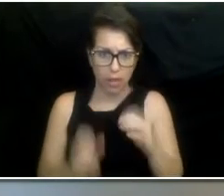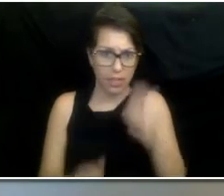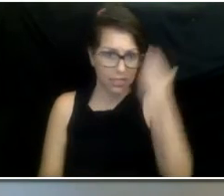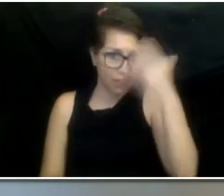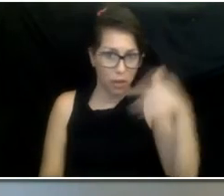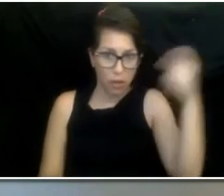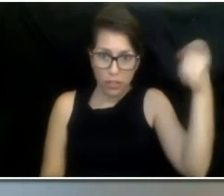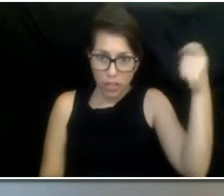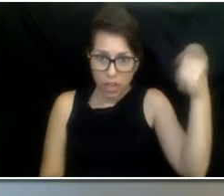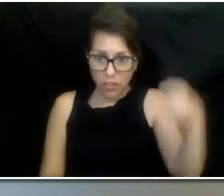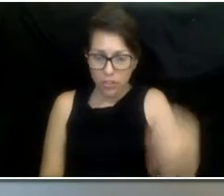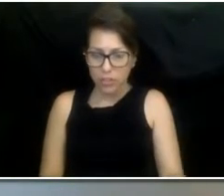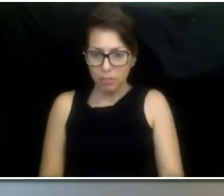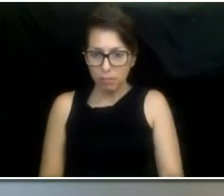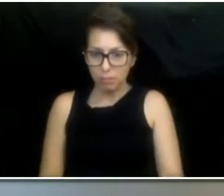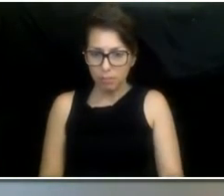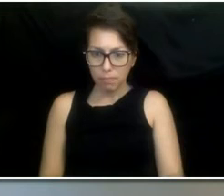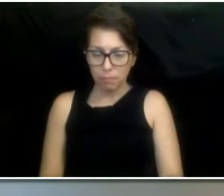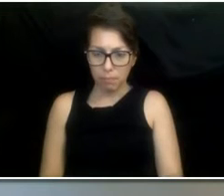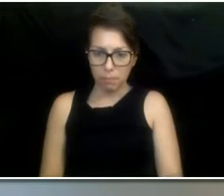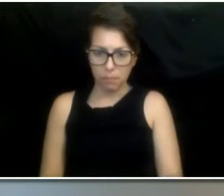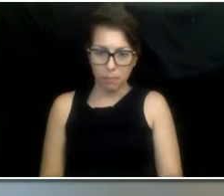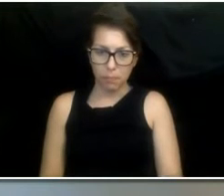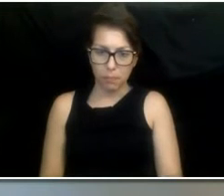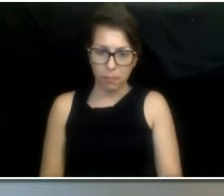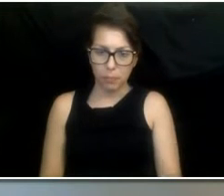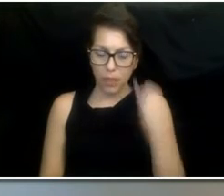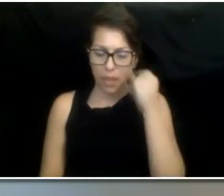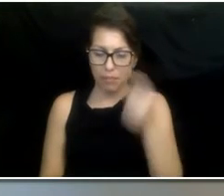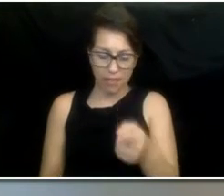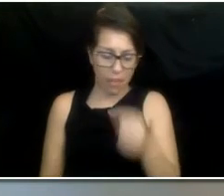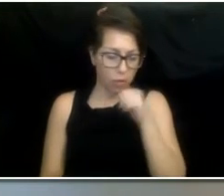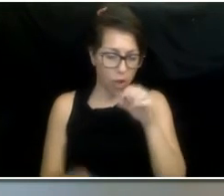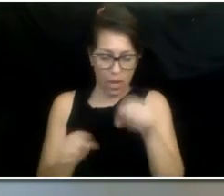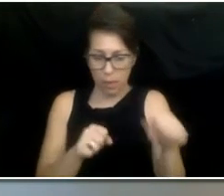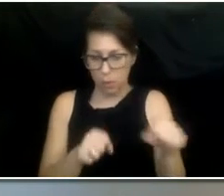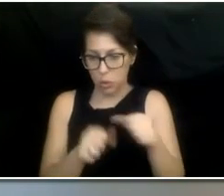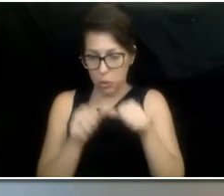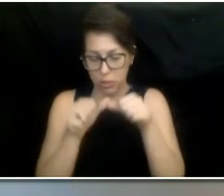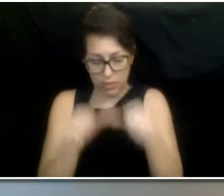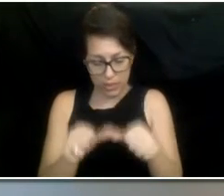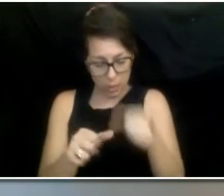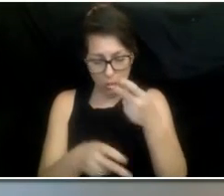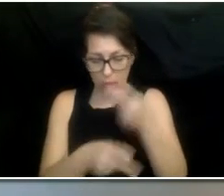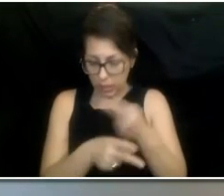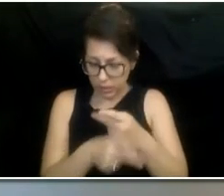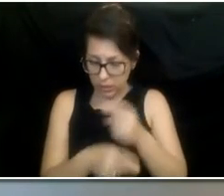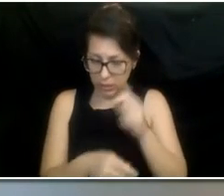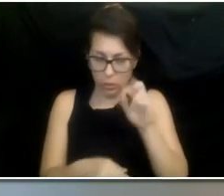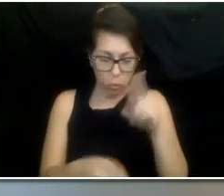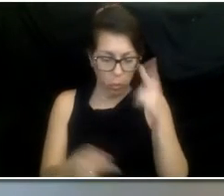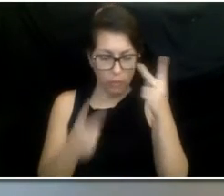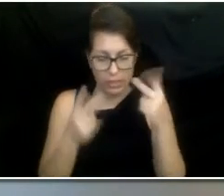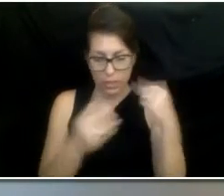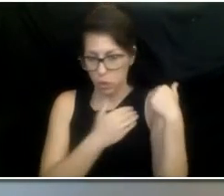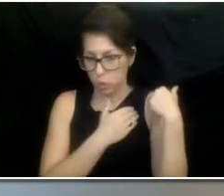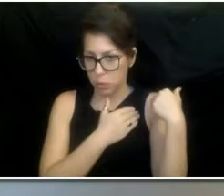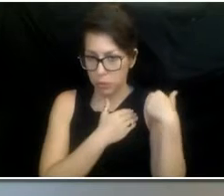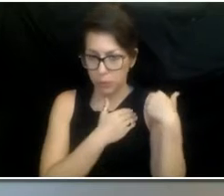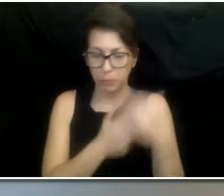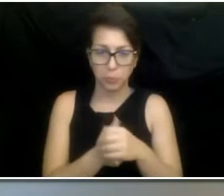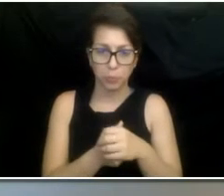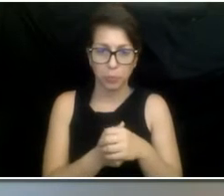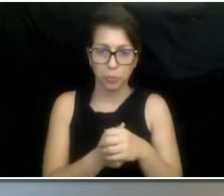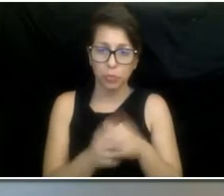that do not require the full opening of the court system we have many many filed divorces waiting for